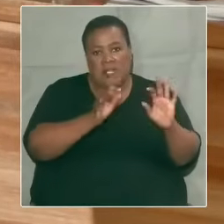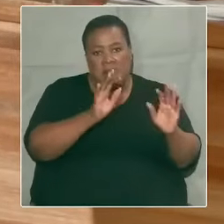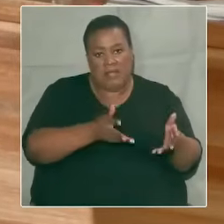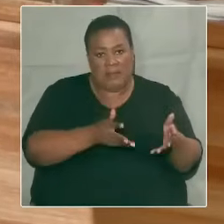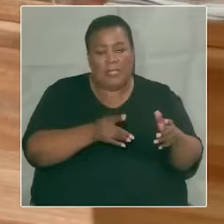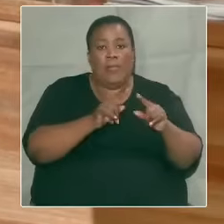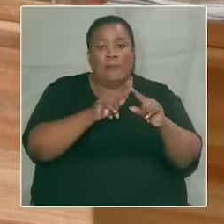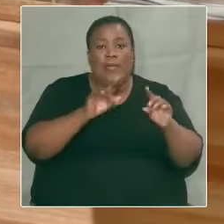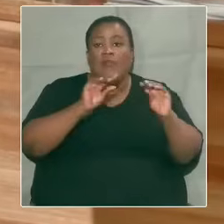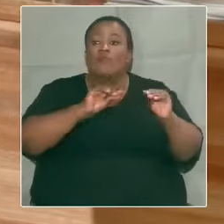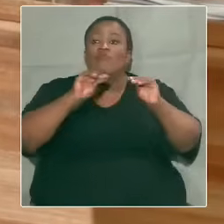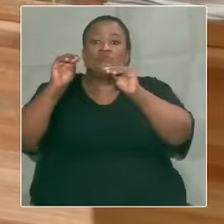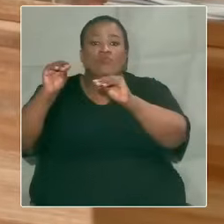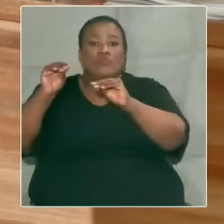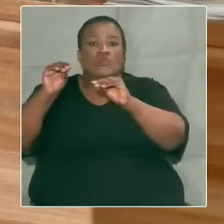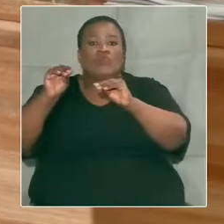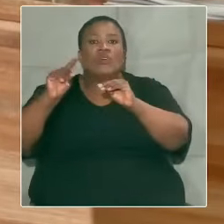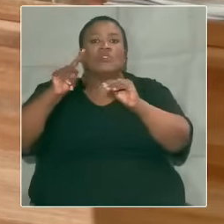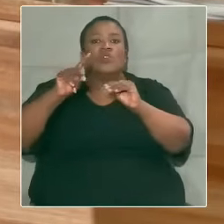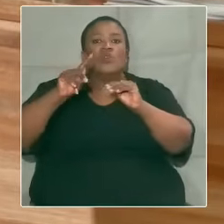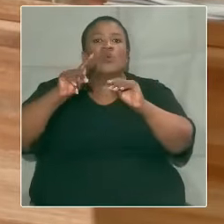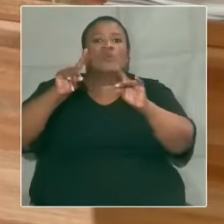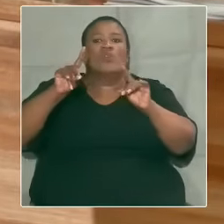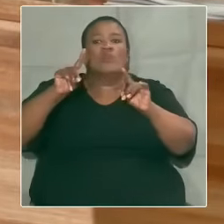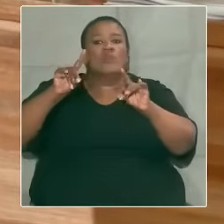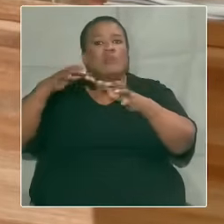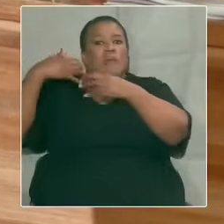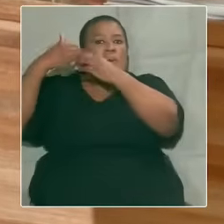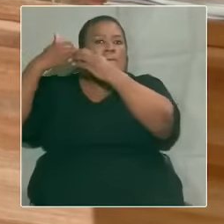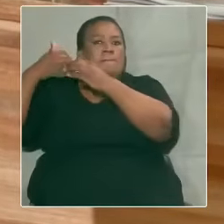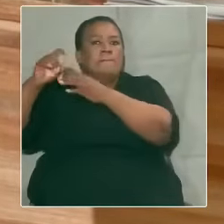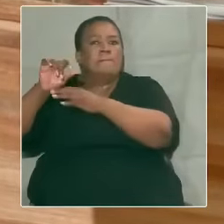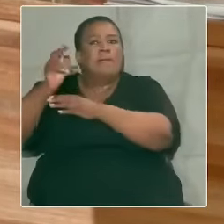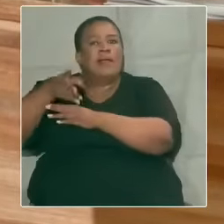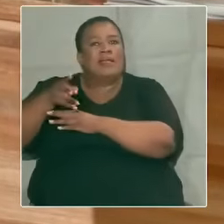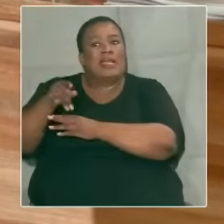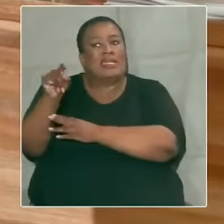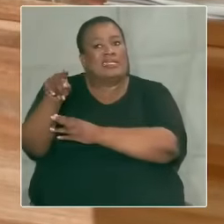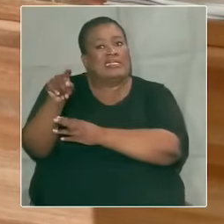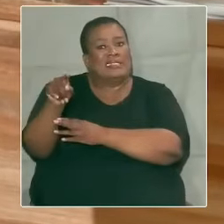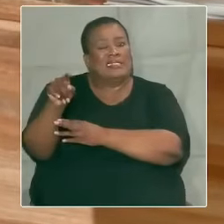investigate murders and related cases at the University of Fort Hare.